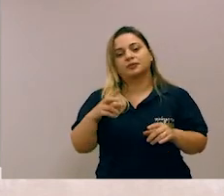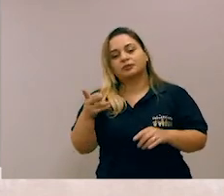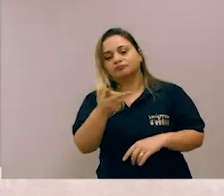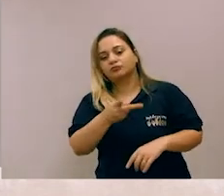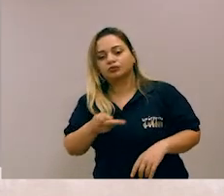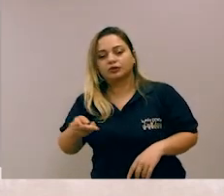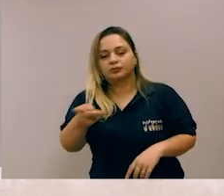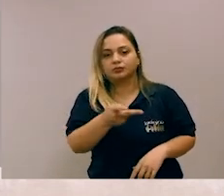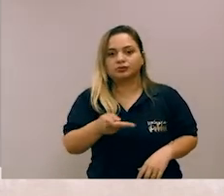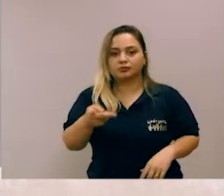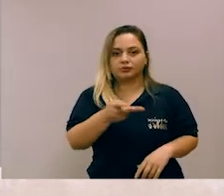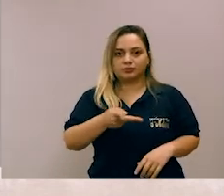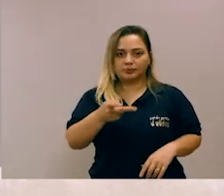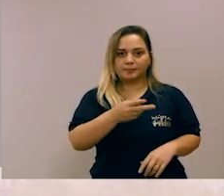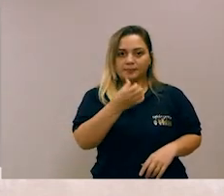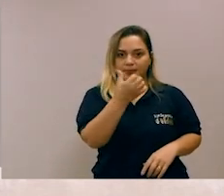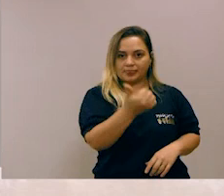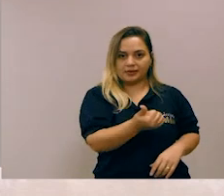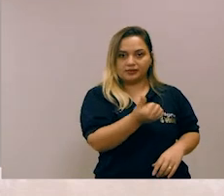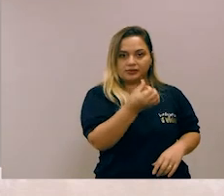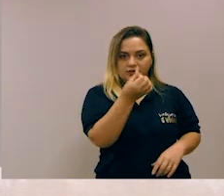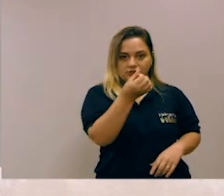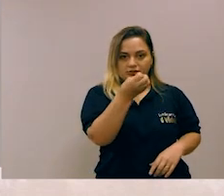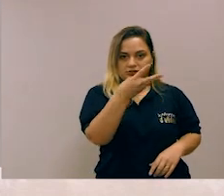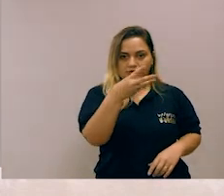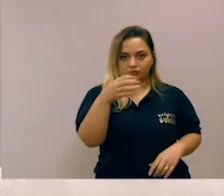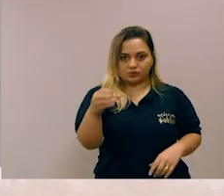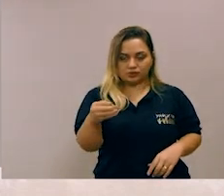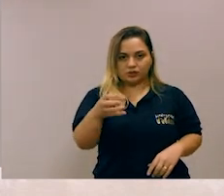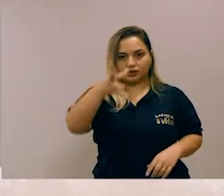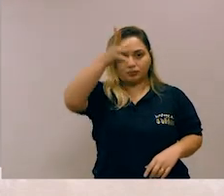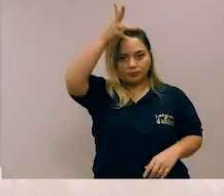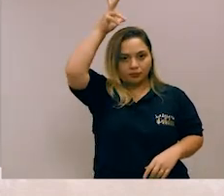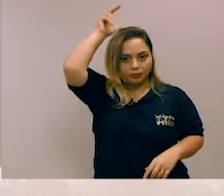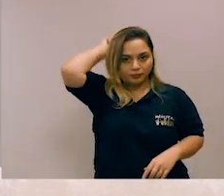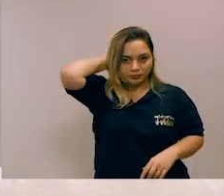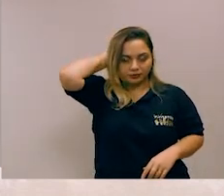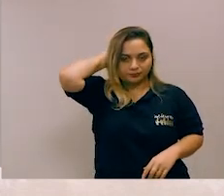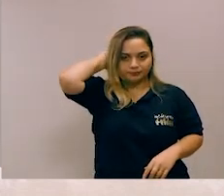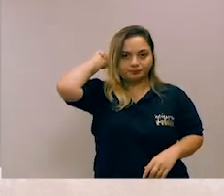other situation. So 630 firefighters,